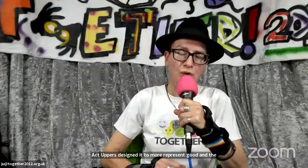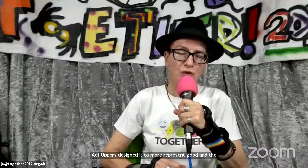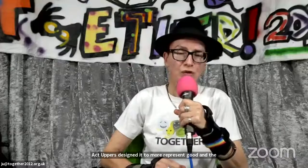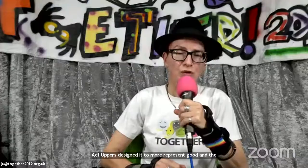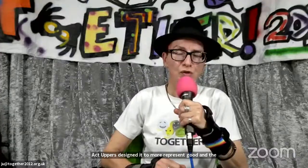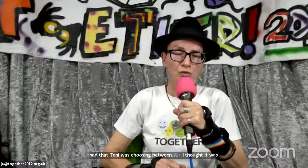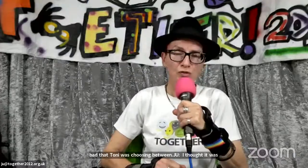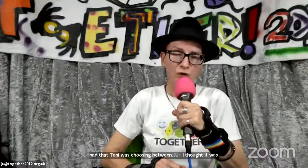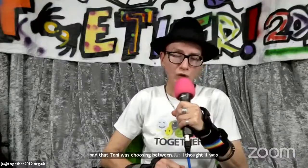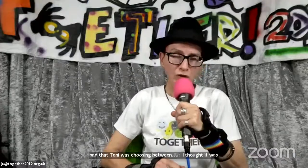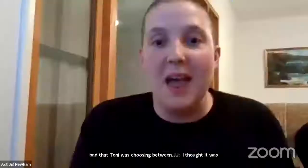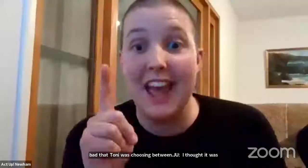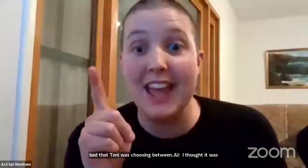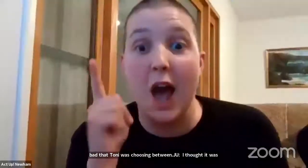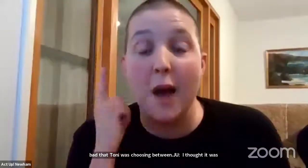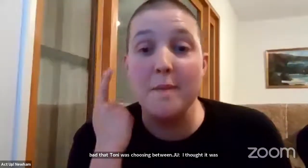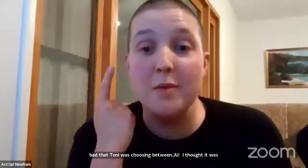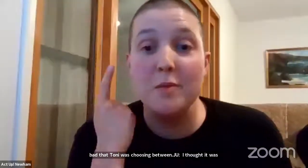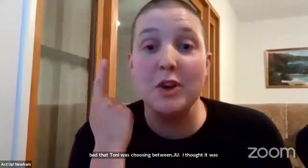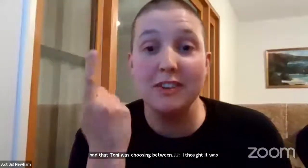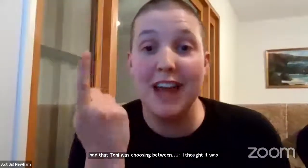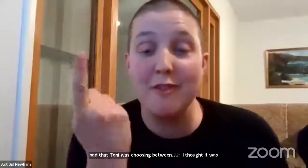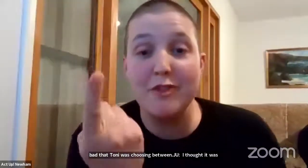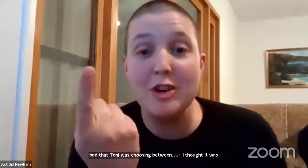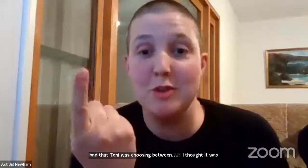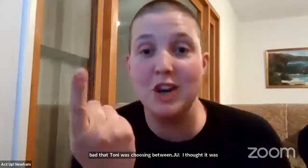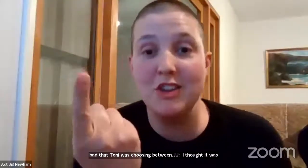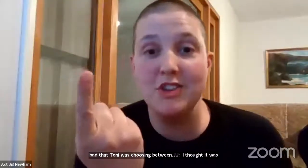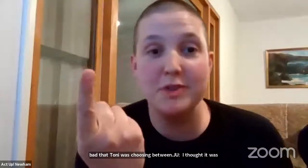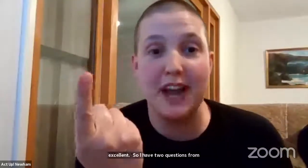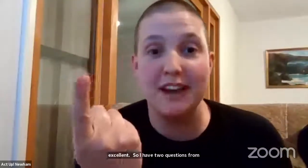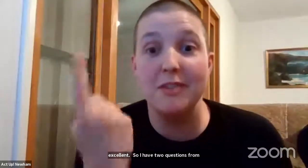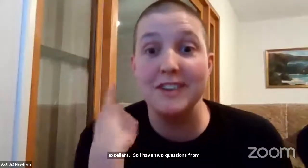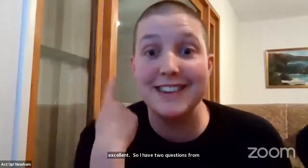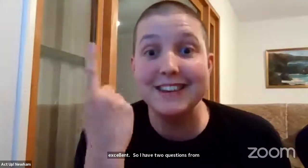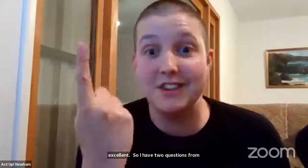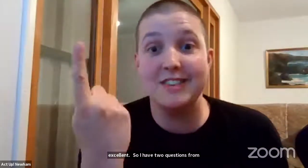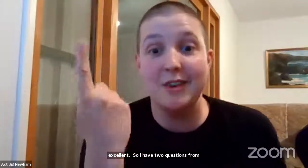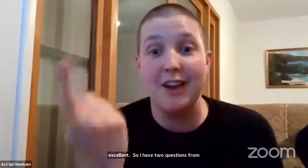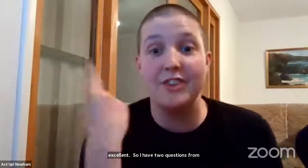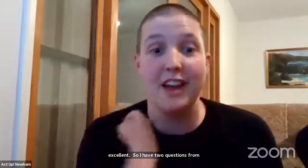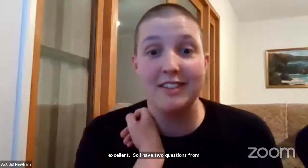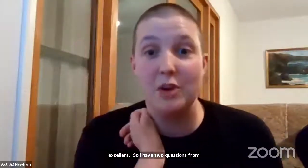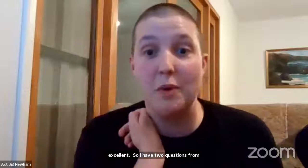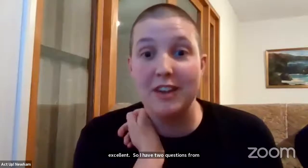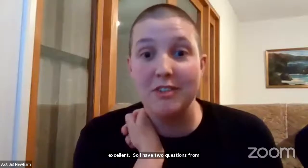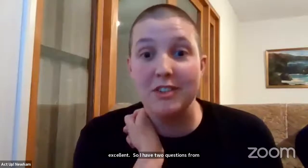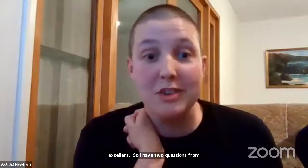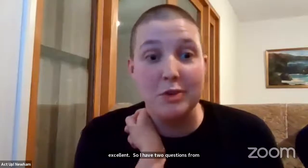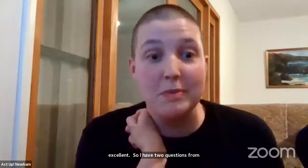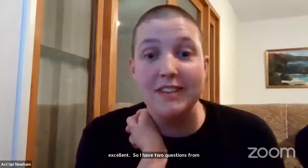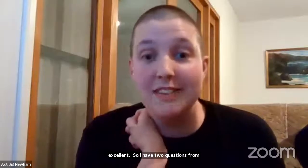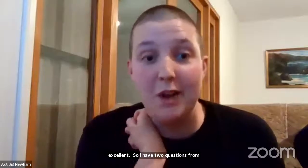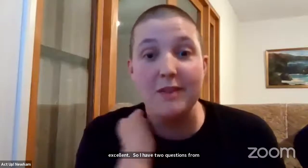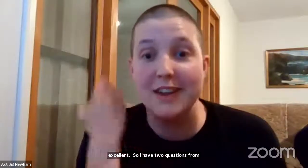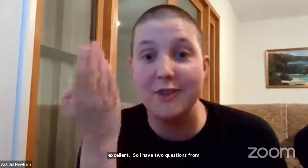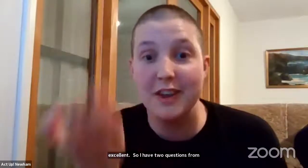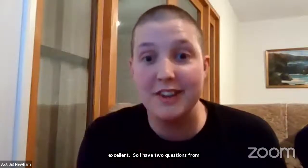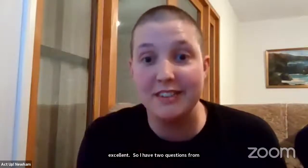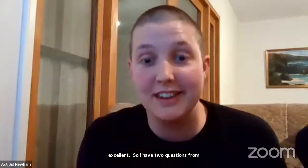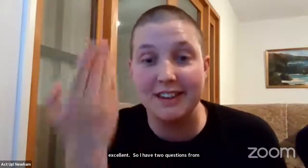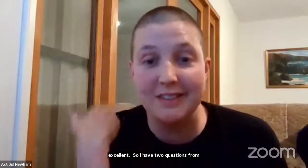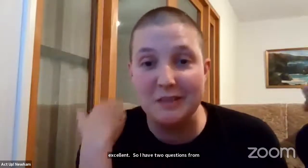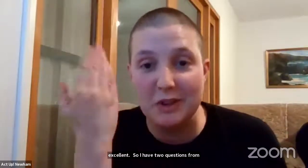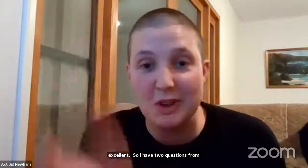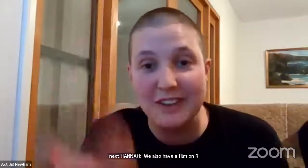2 questions from Farah. Can I just say, we also have a film on our YouTube channel which teaches you how to dance the quacker on Zoom. So if